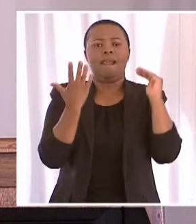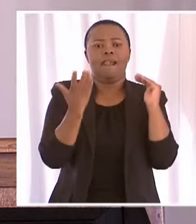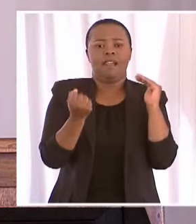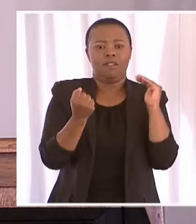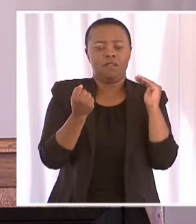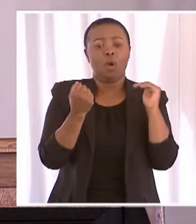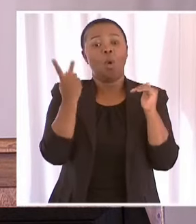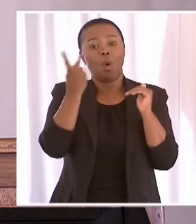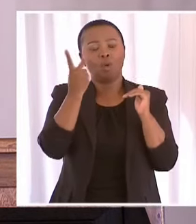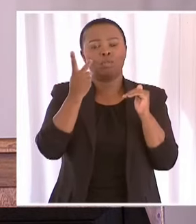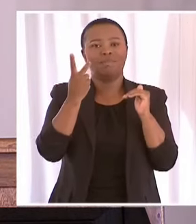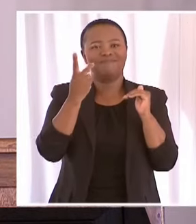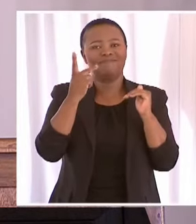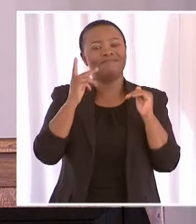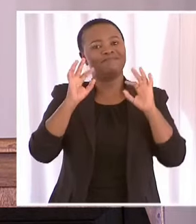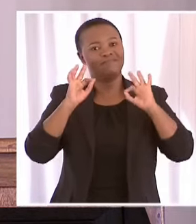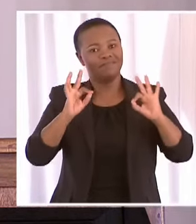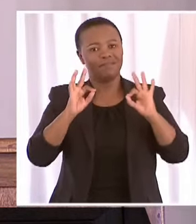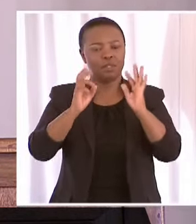to know rule.